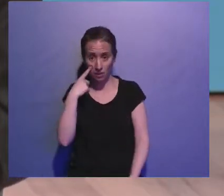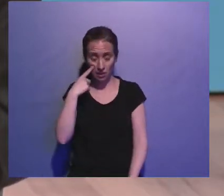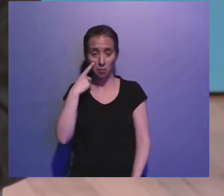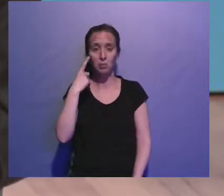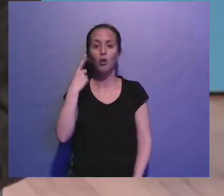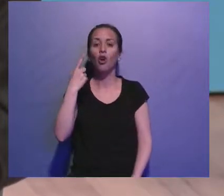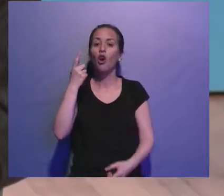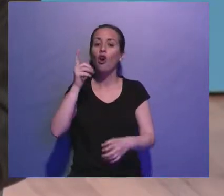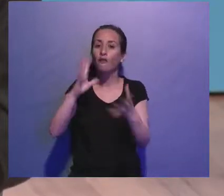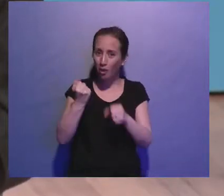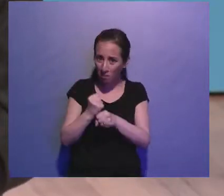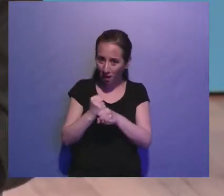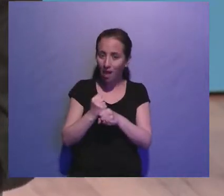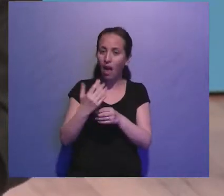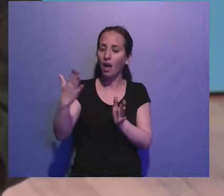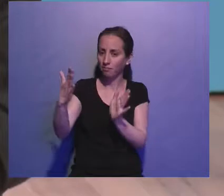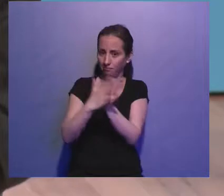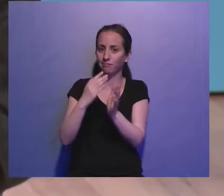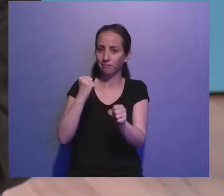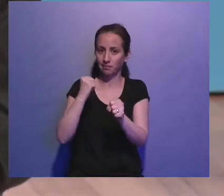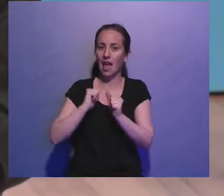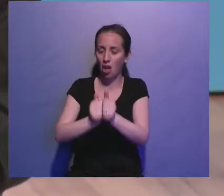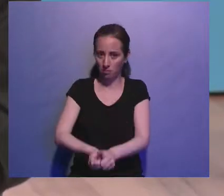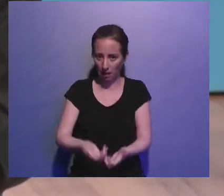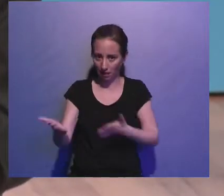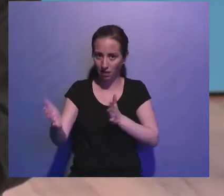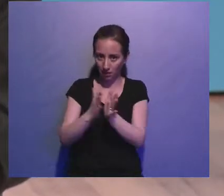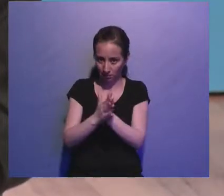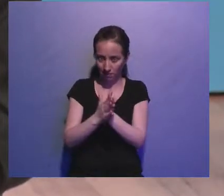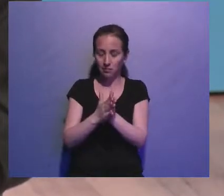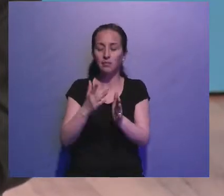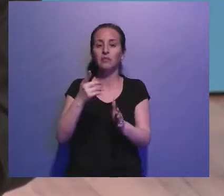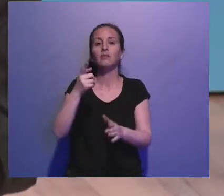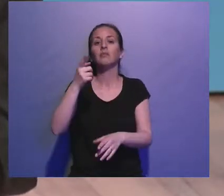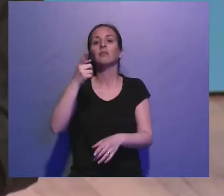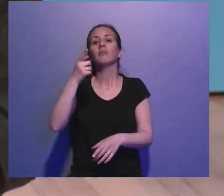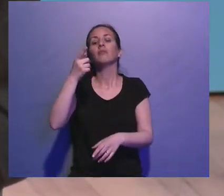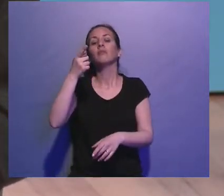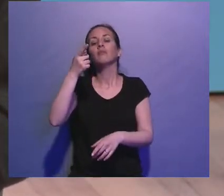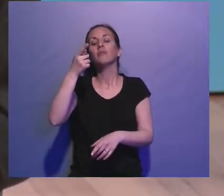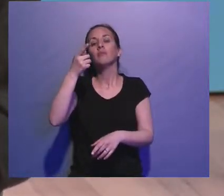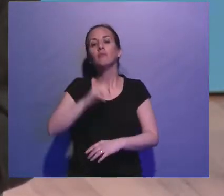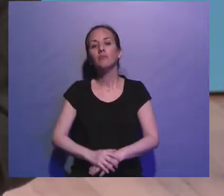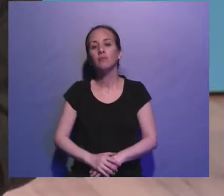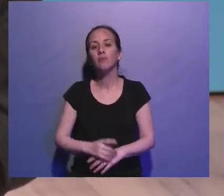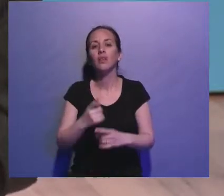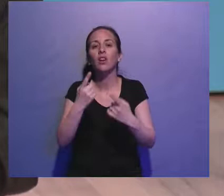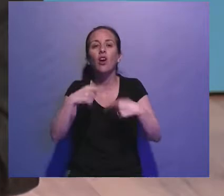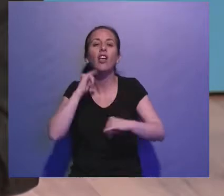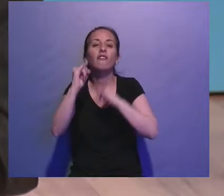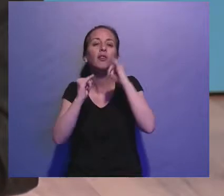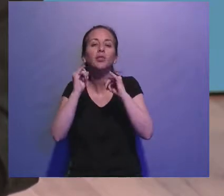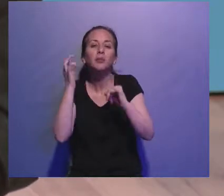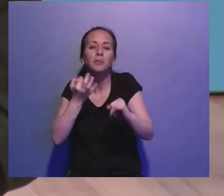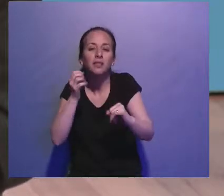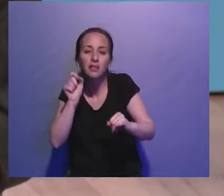to make sure that the municipal governments also support this initiative.